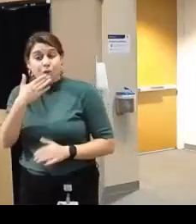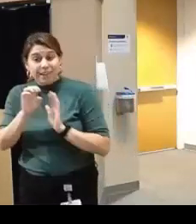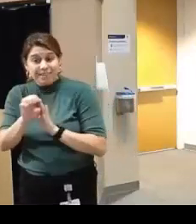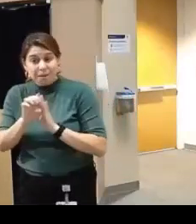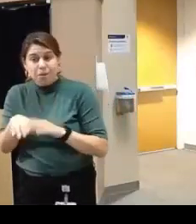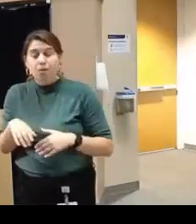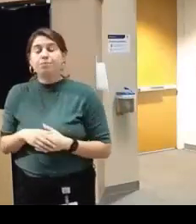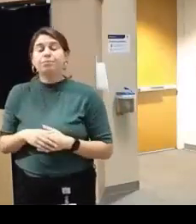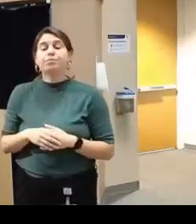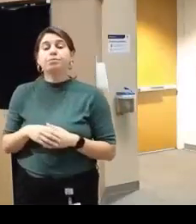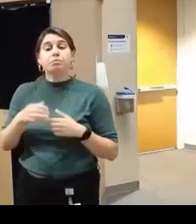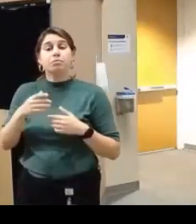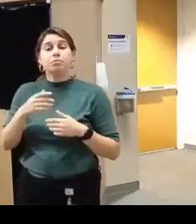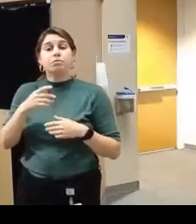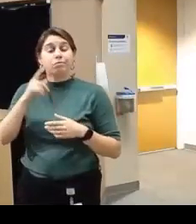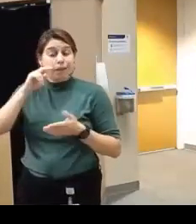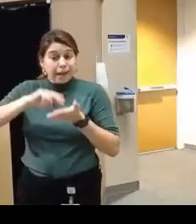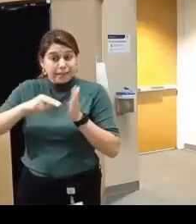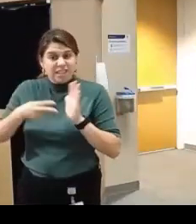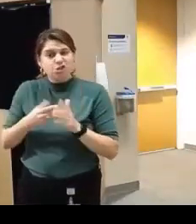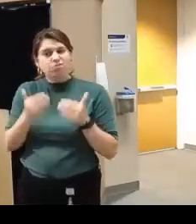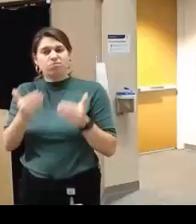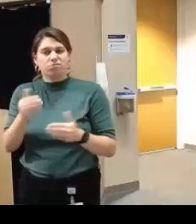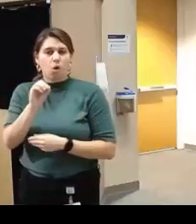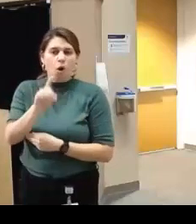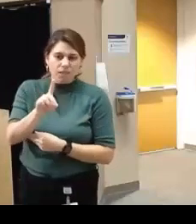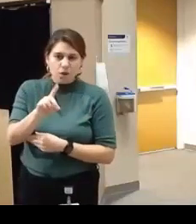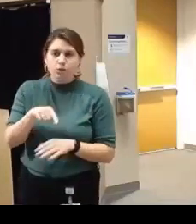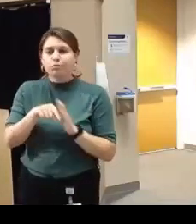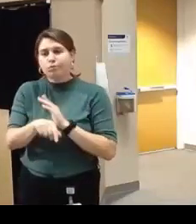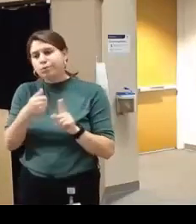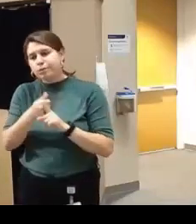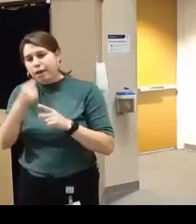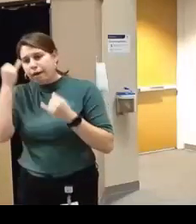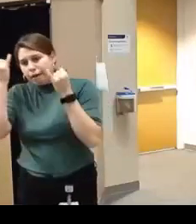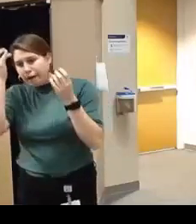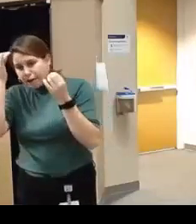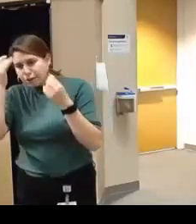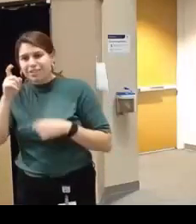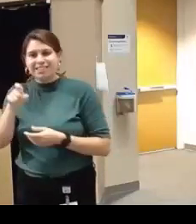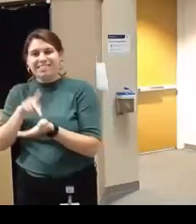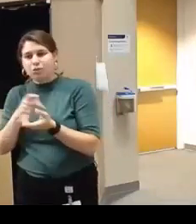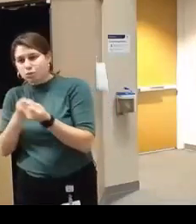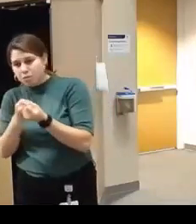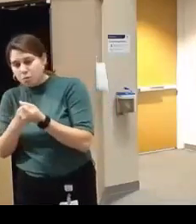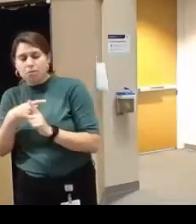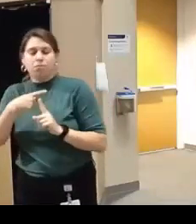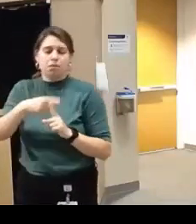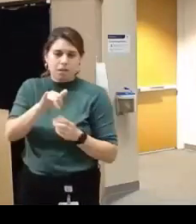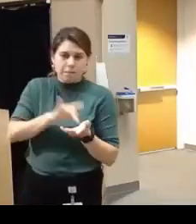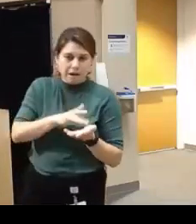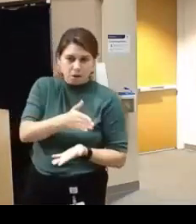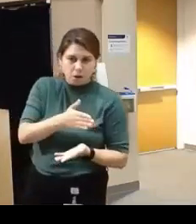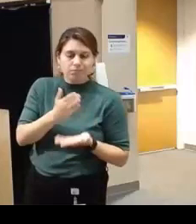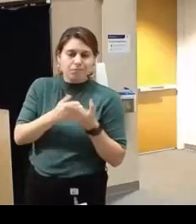is somebody who comes in after an intentional overdose, has suicidal ideation, right? And they need some psychiatric support, maybe